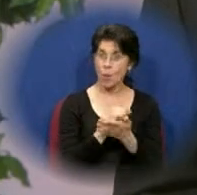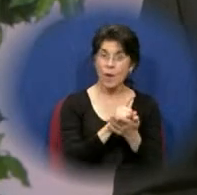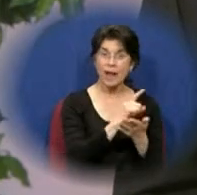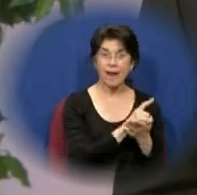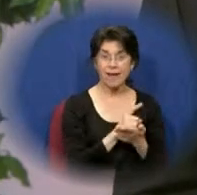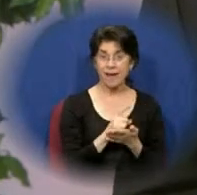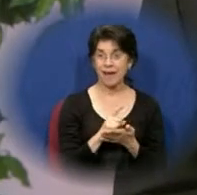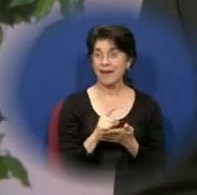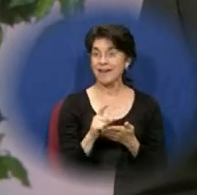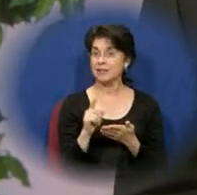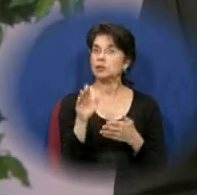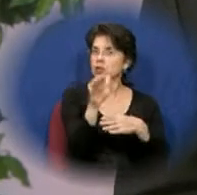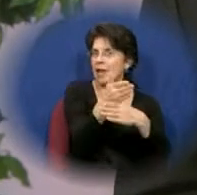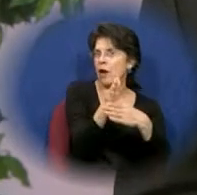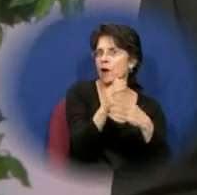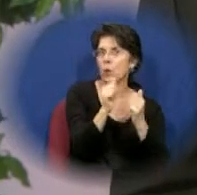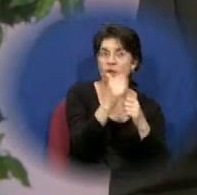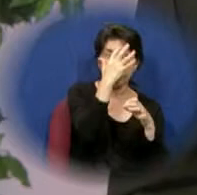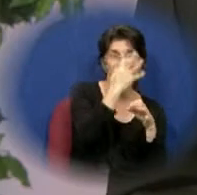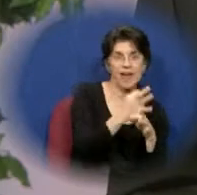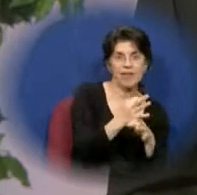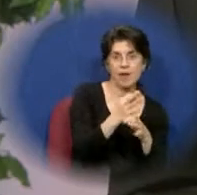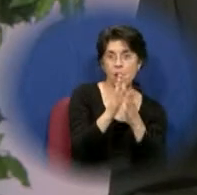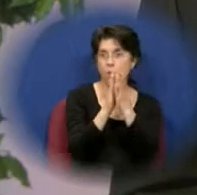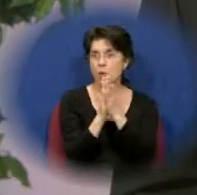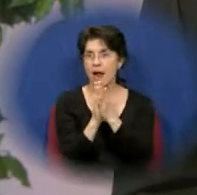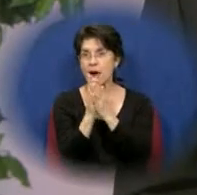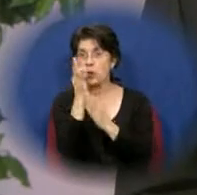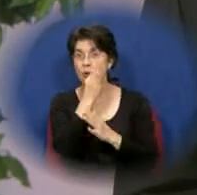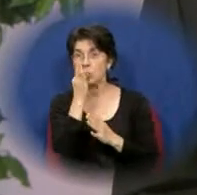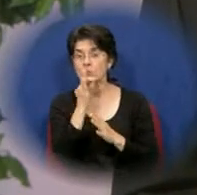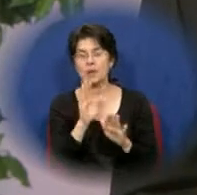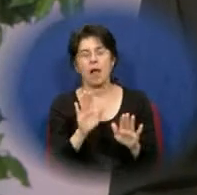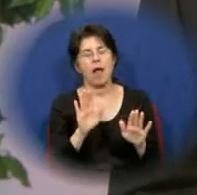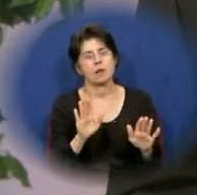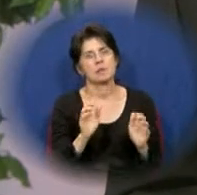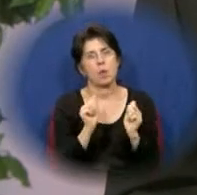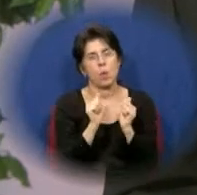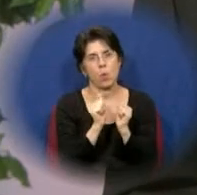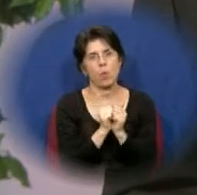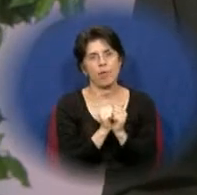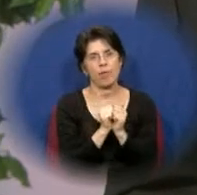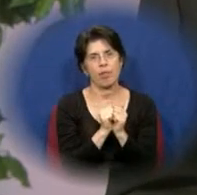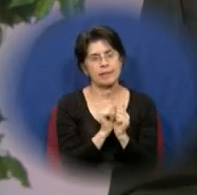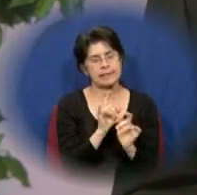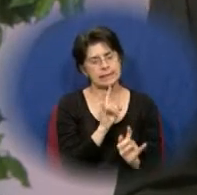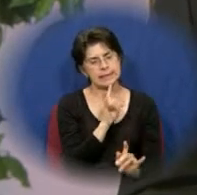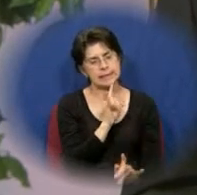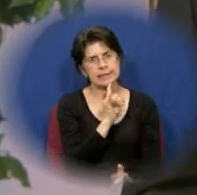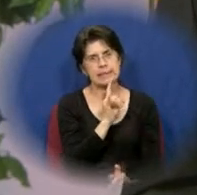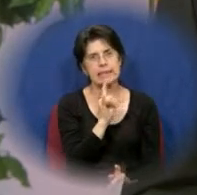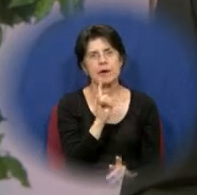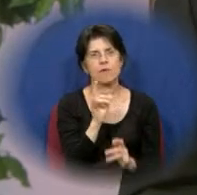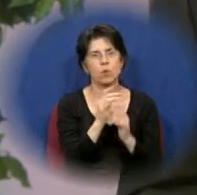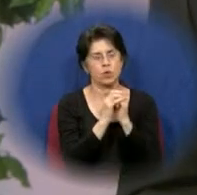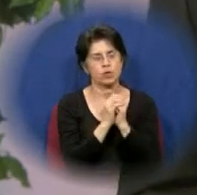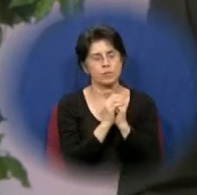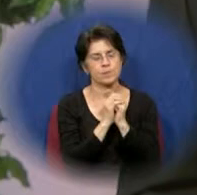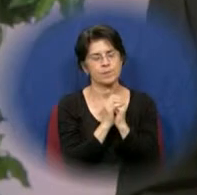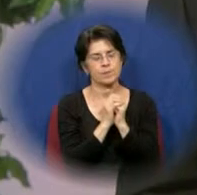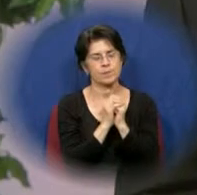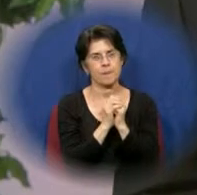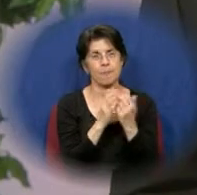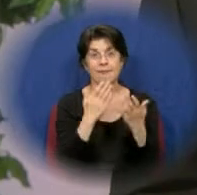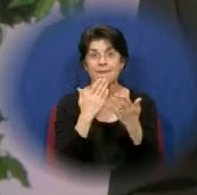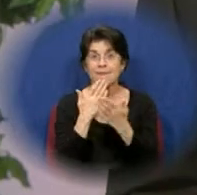faith, prayer, and Eucharist so excellent in both production and dignity of worship. Thank you